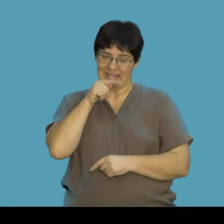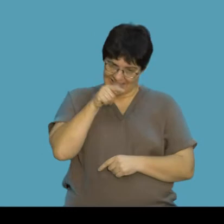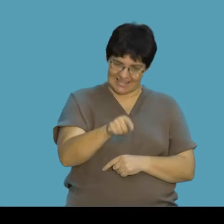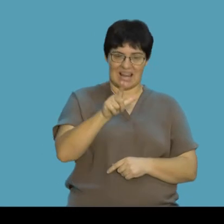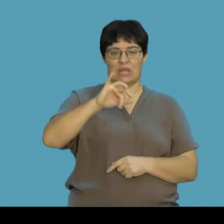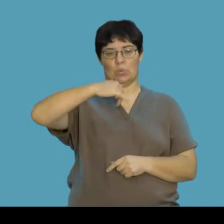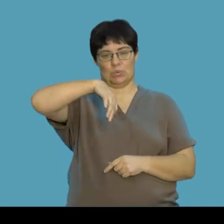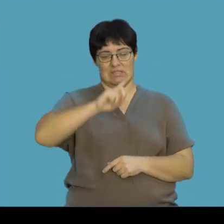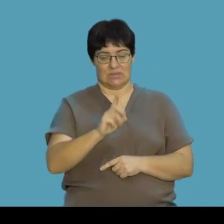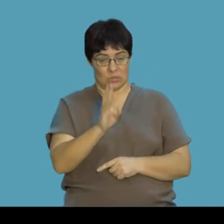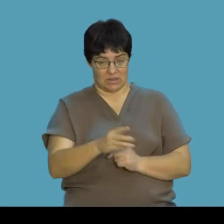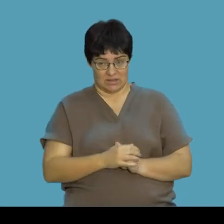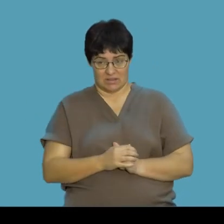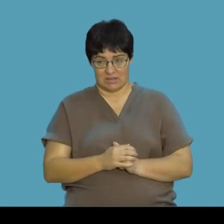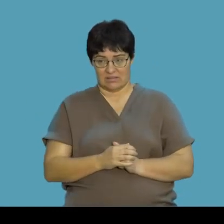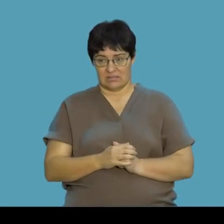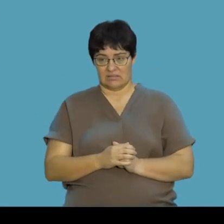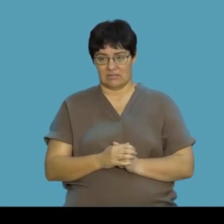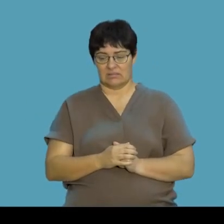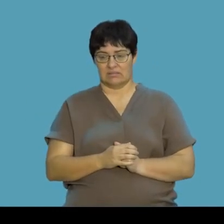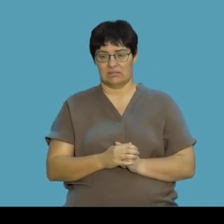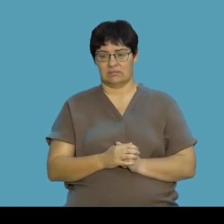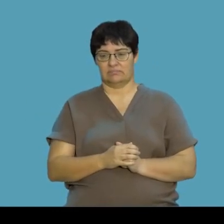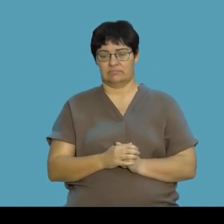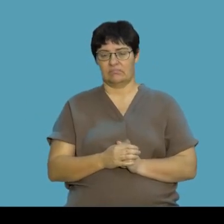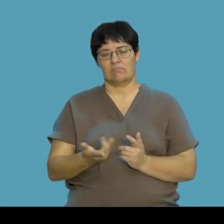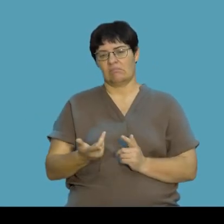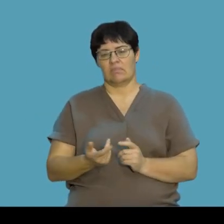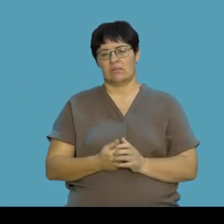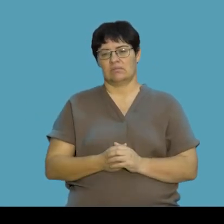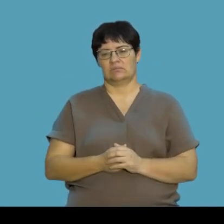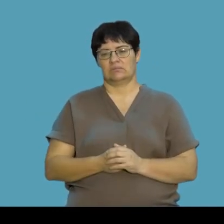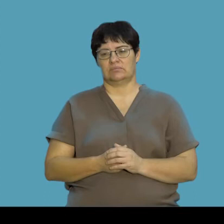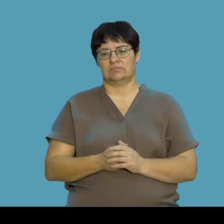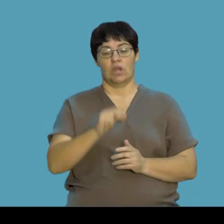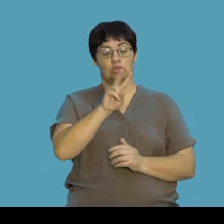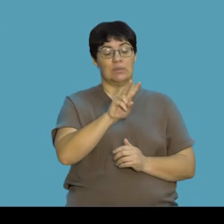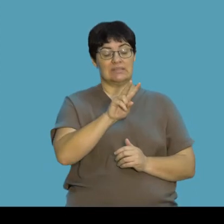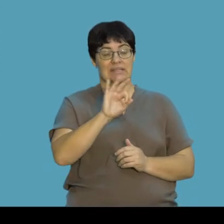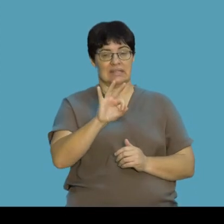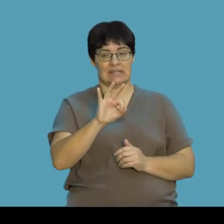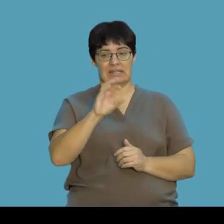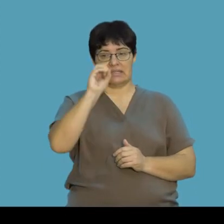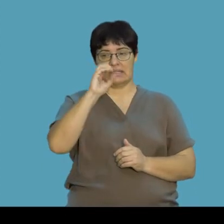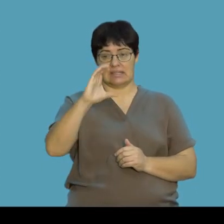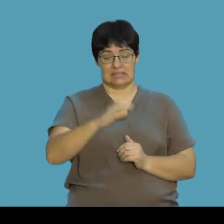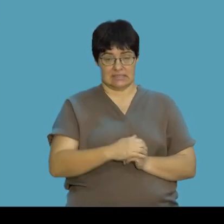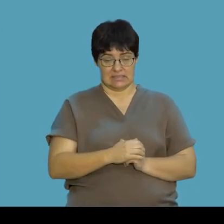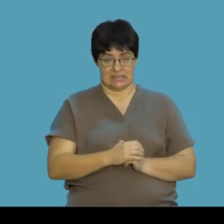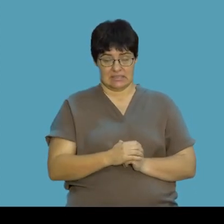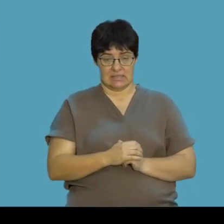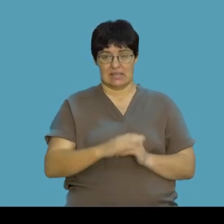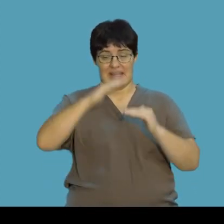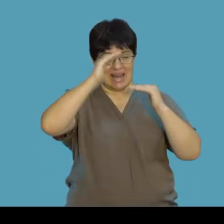be a liquid, okay? Now, we can use, this is 23 degrees Celsius, okay, is